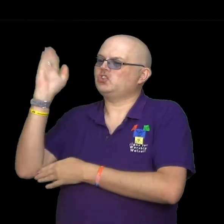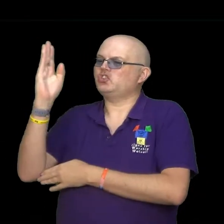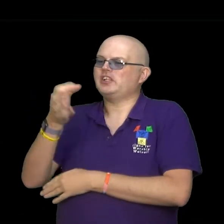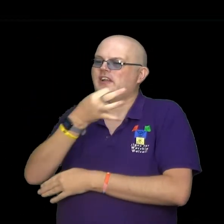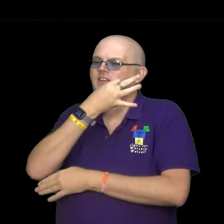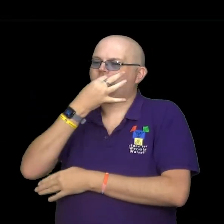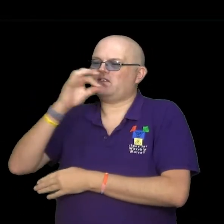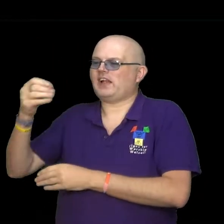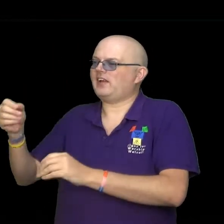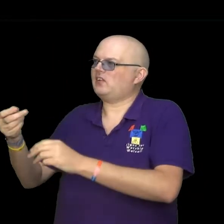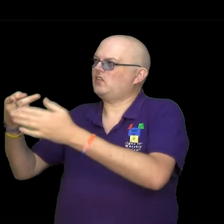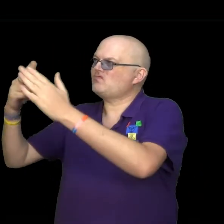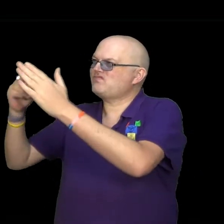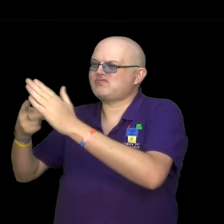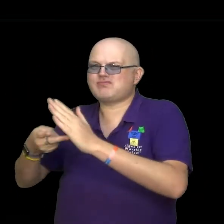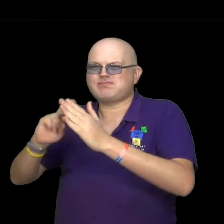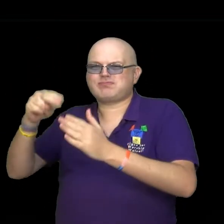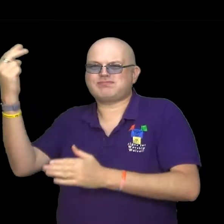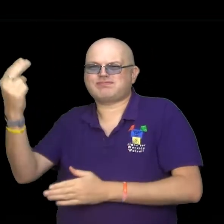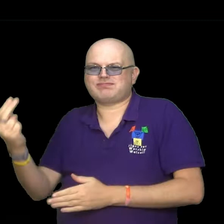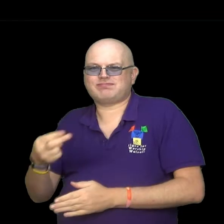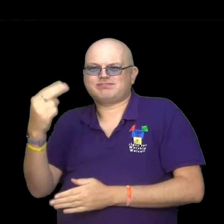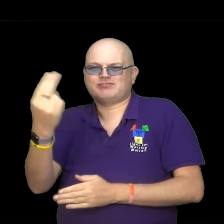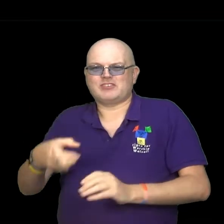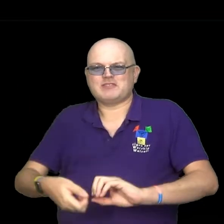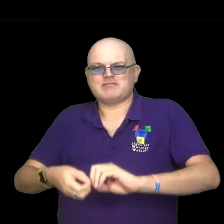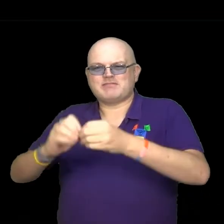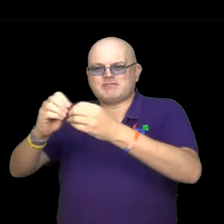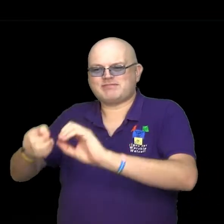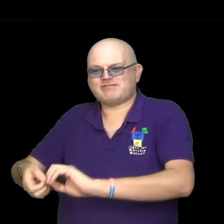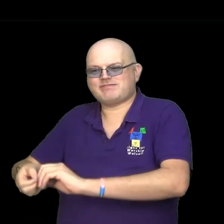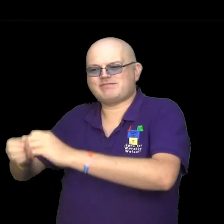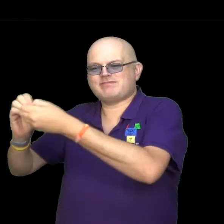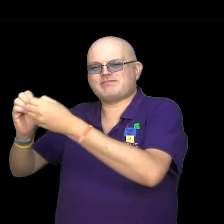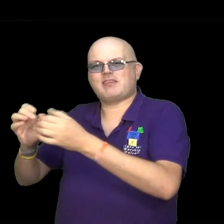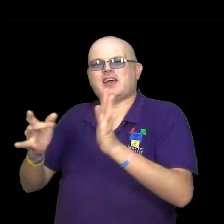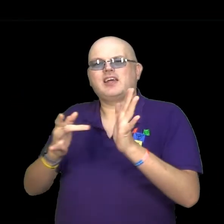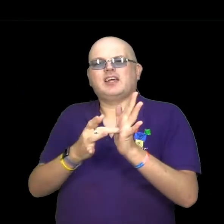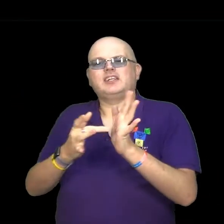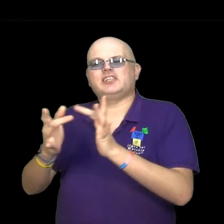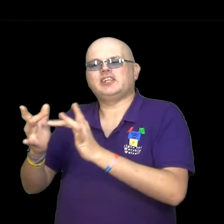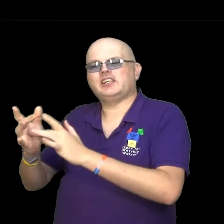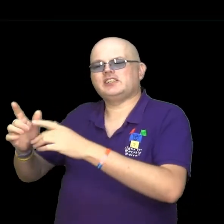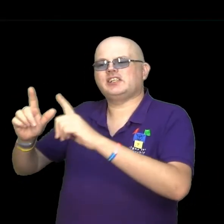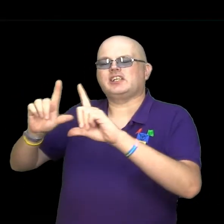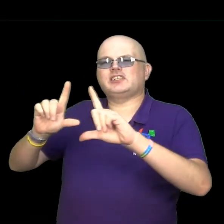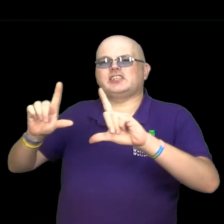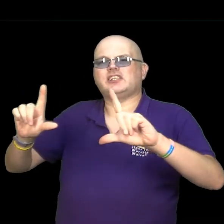Oh,